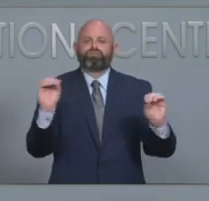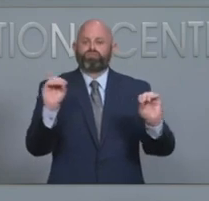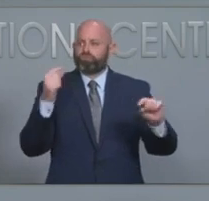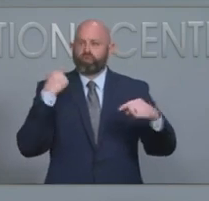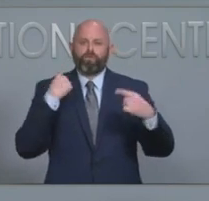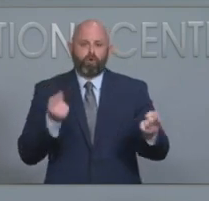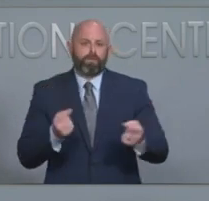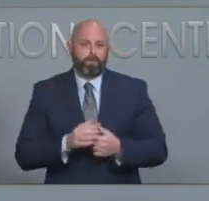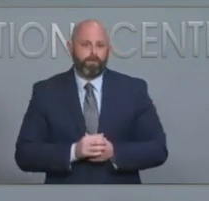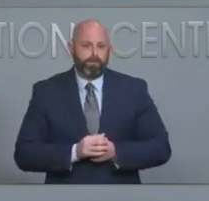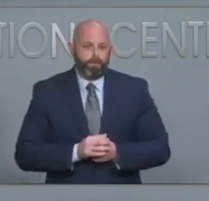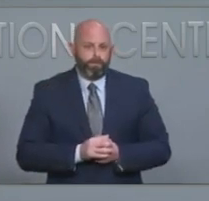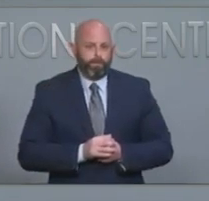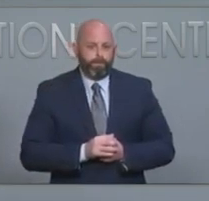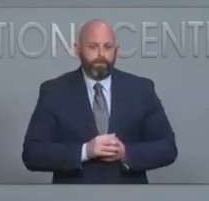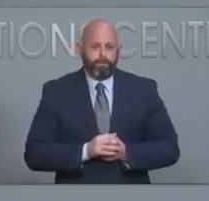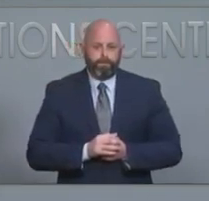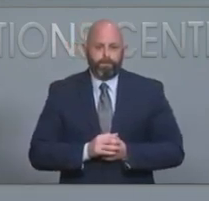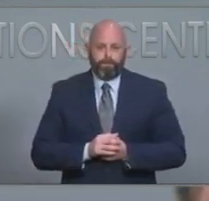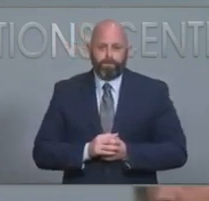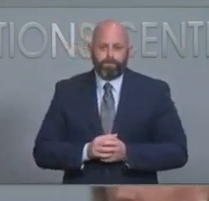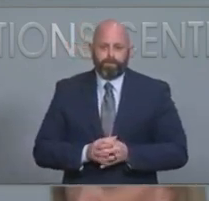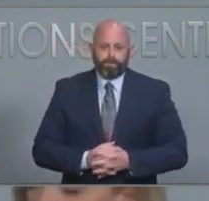primary election.